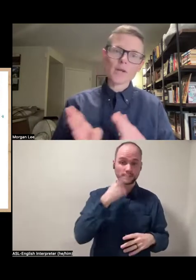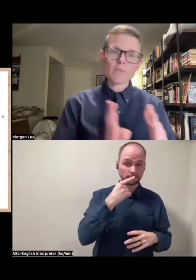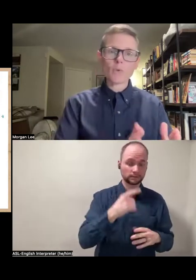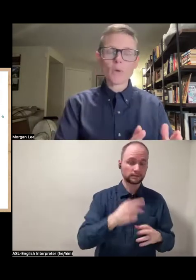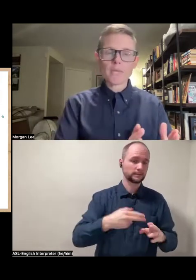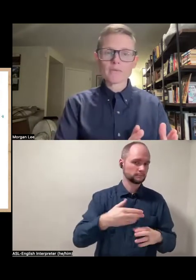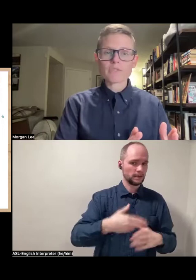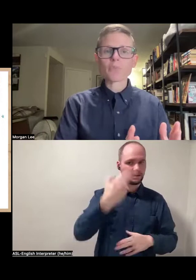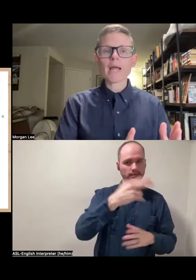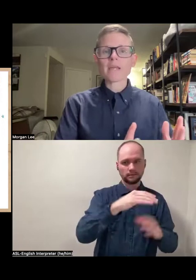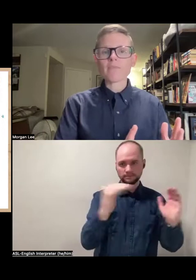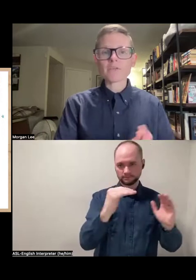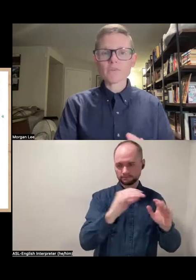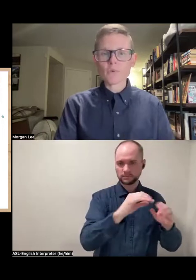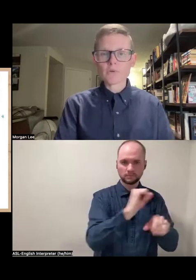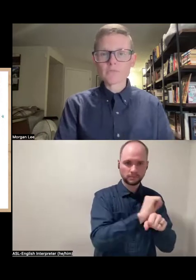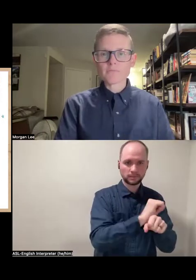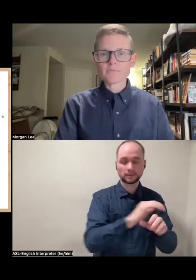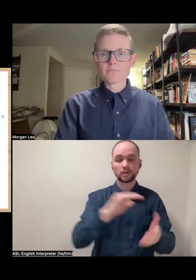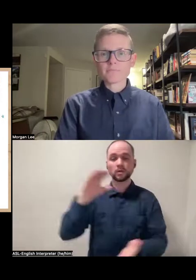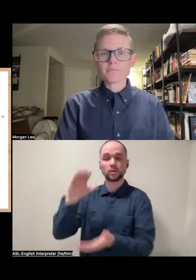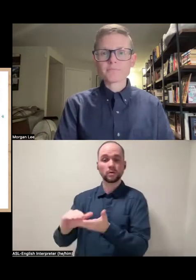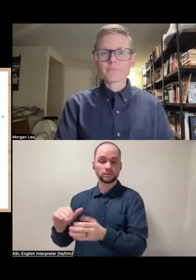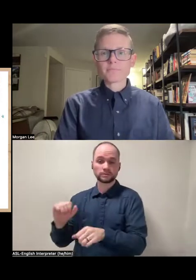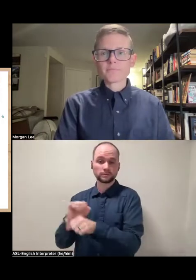lowest rate of employment to Black deaf individuals.